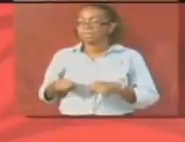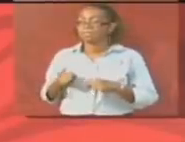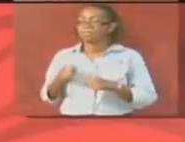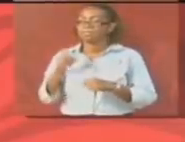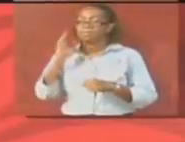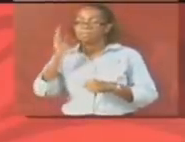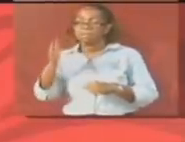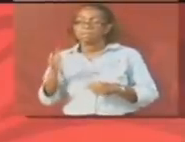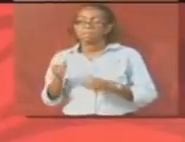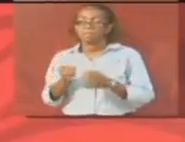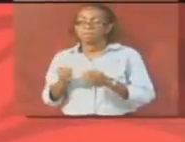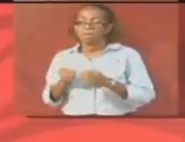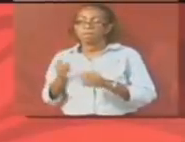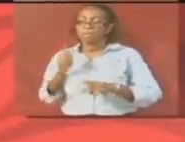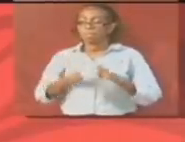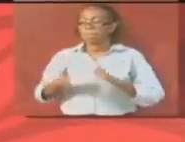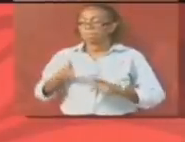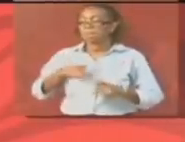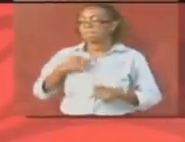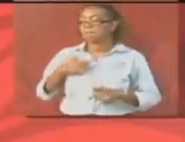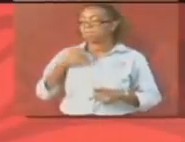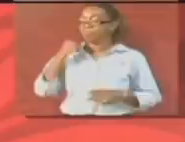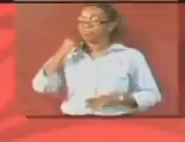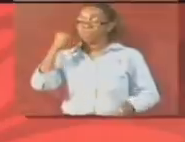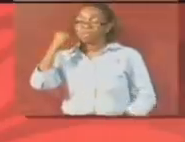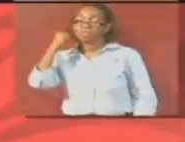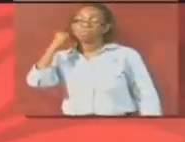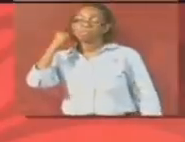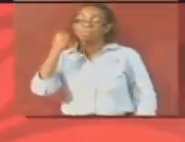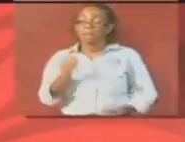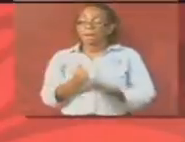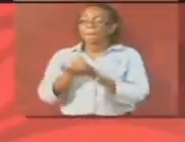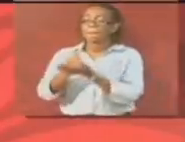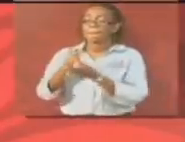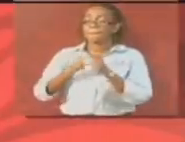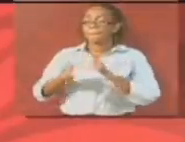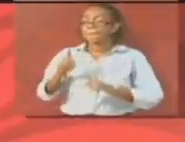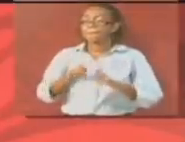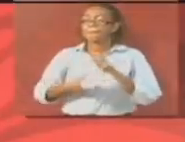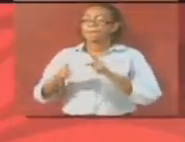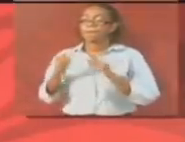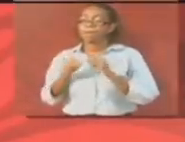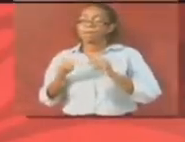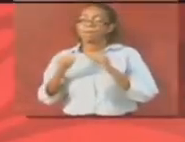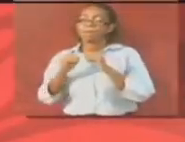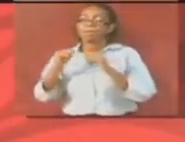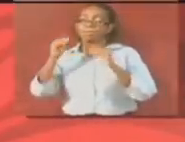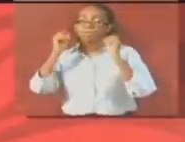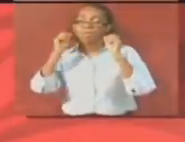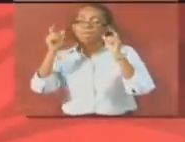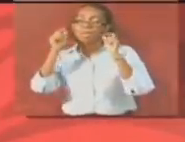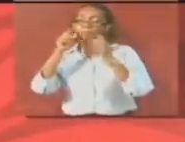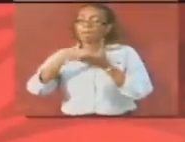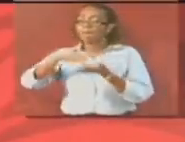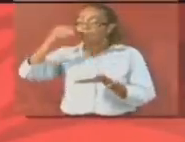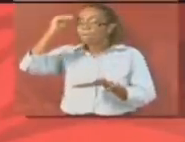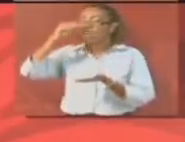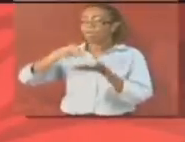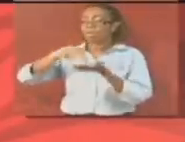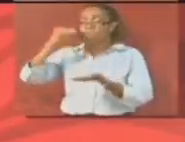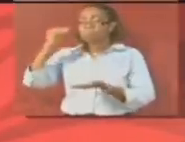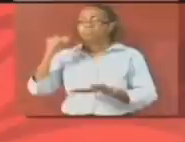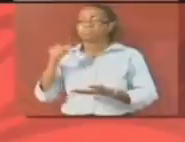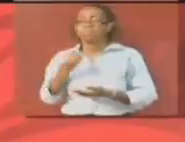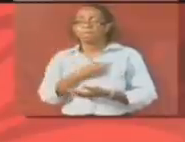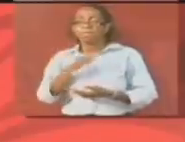to people. And so we need to help people become aware of the toll it might take on them, to recognize the signs and symptoms,